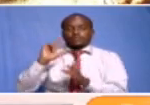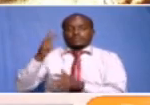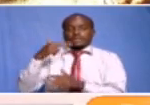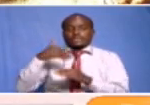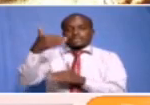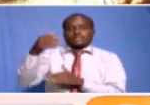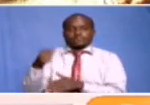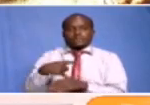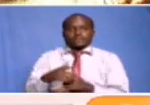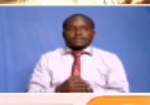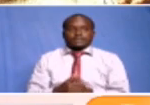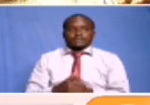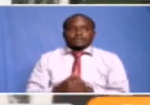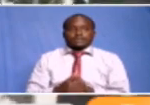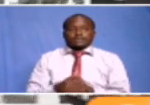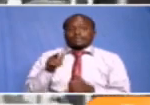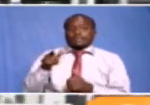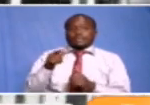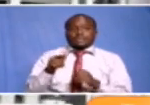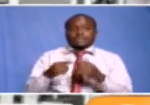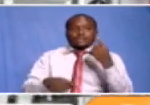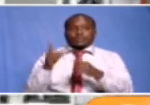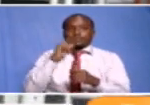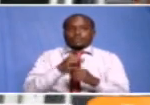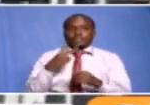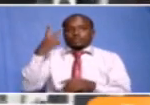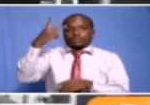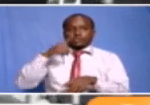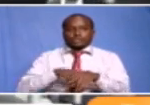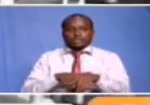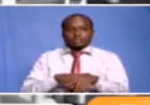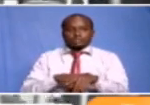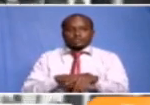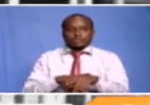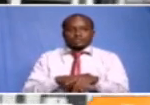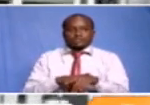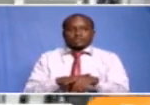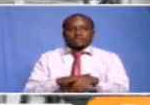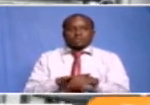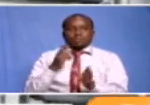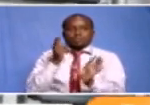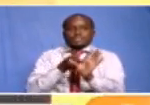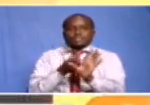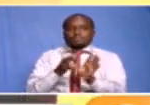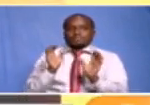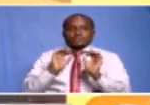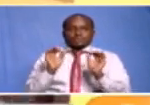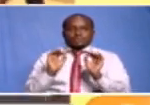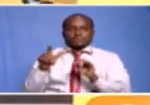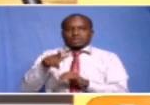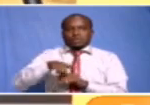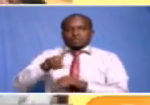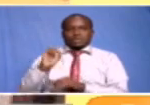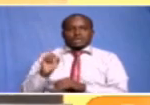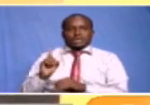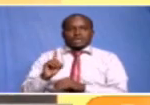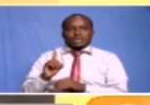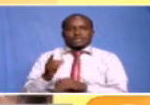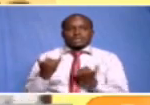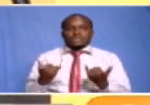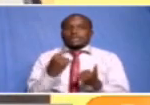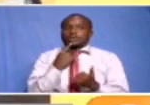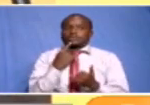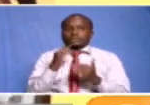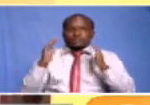of next month. Gift, who has won the title two times in a row, will not take part in any local competition as he says that